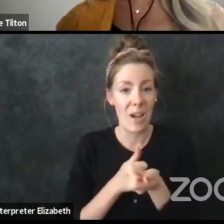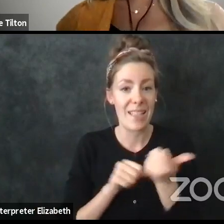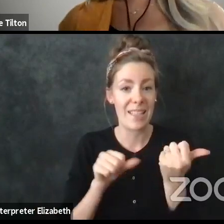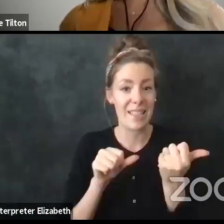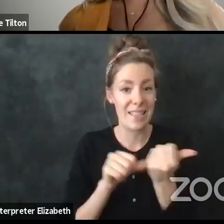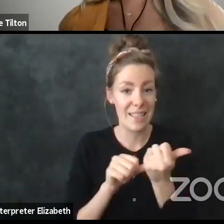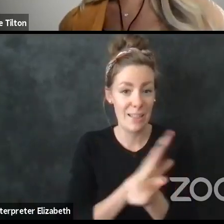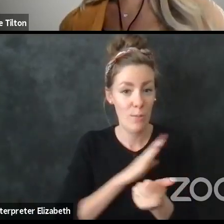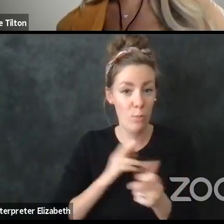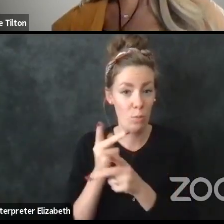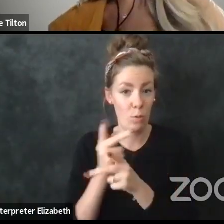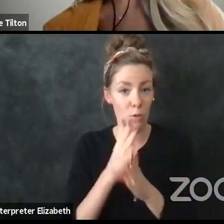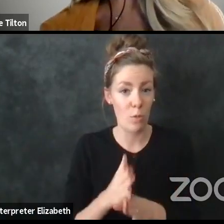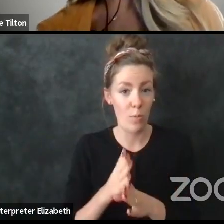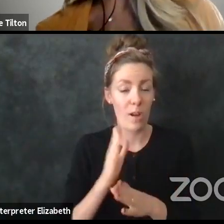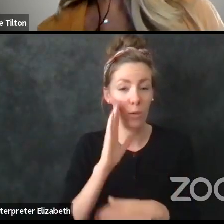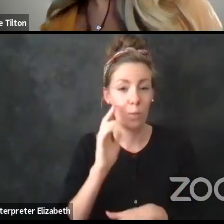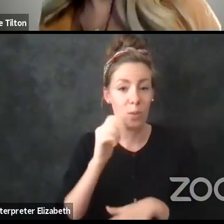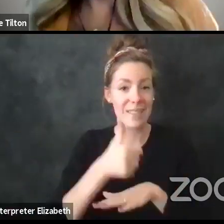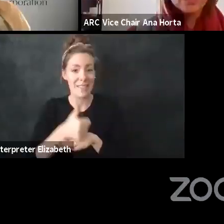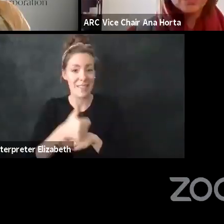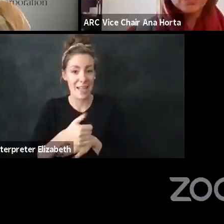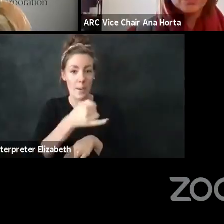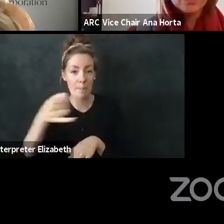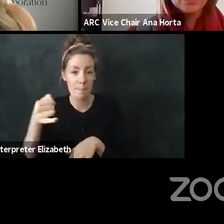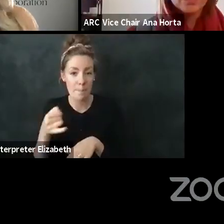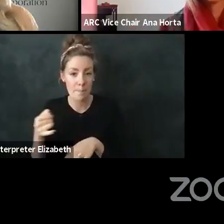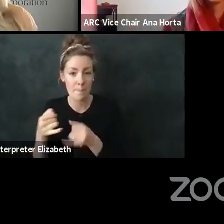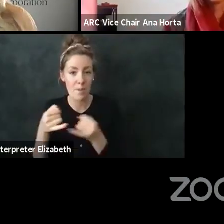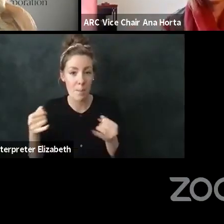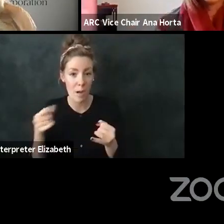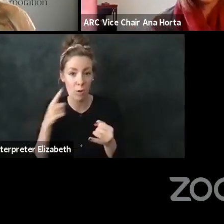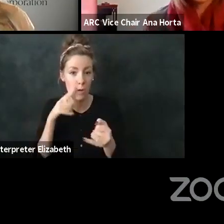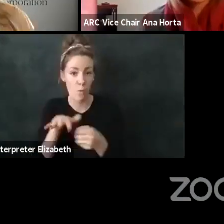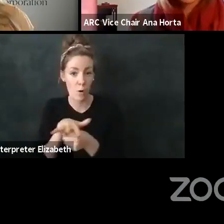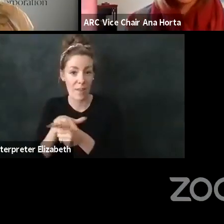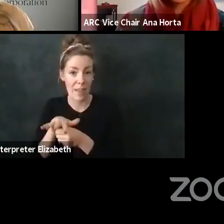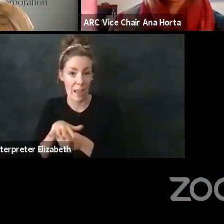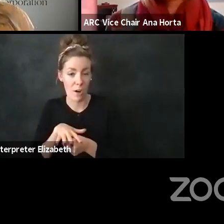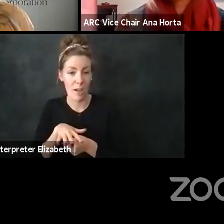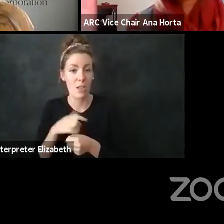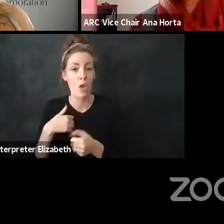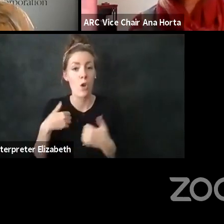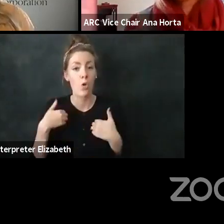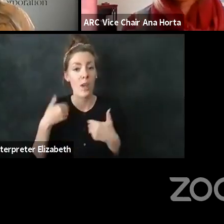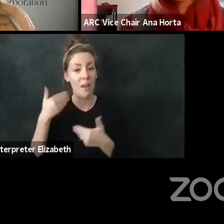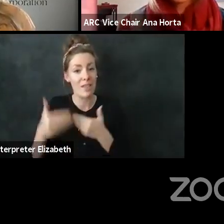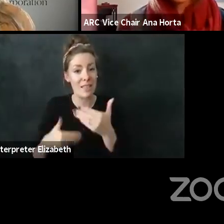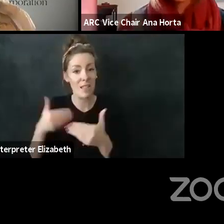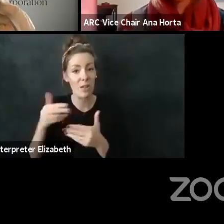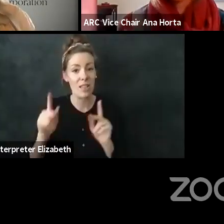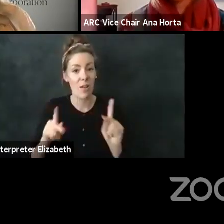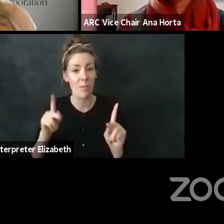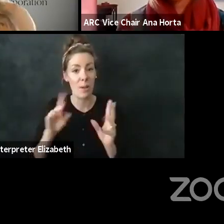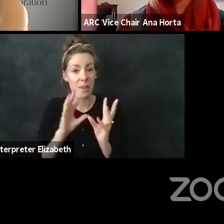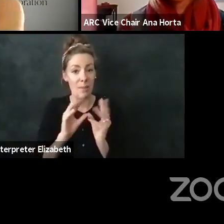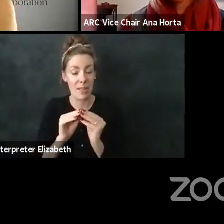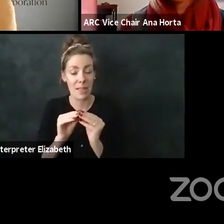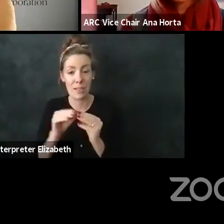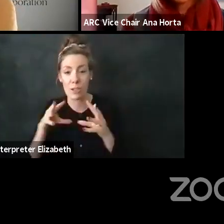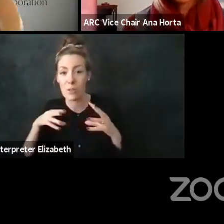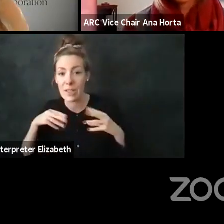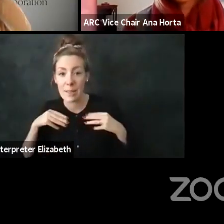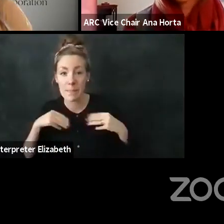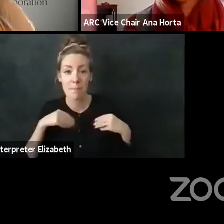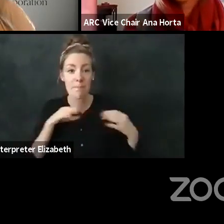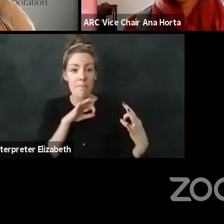with redrawing these supervisorial district boundaries. The commission is holding a series of public meetings to solicit input from the public on